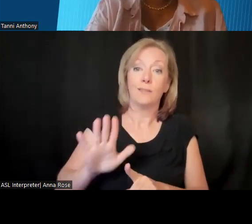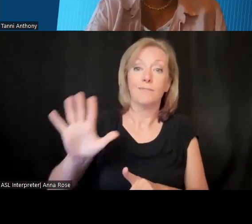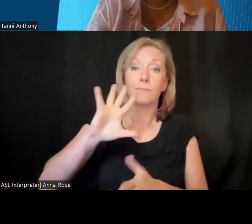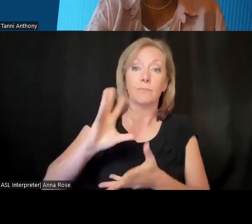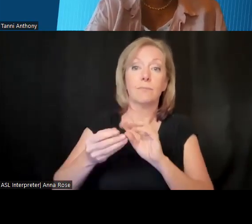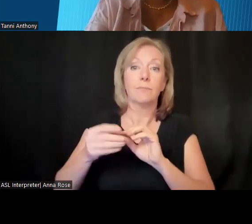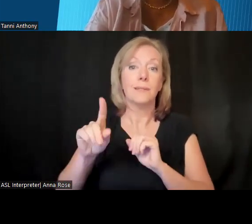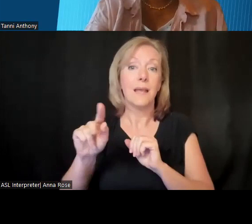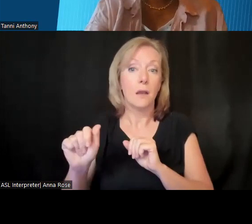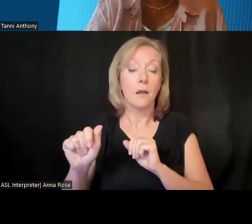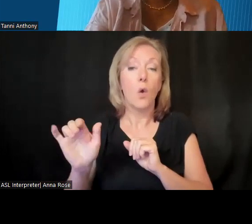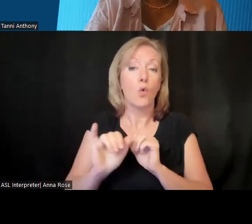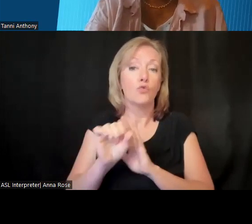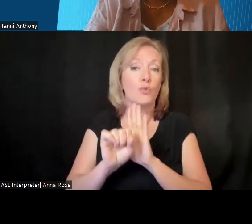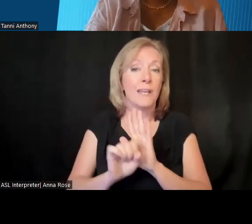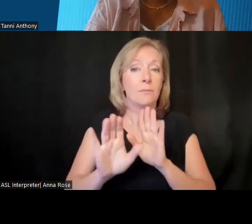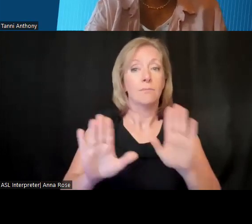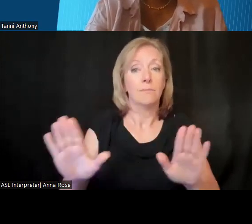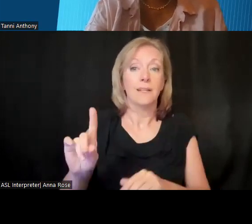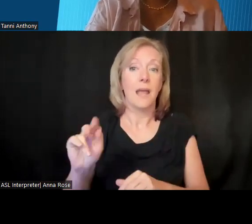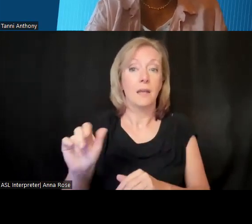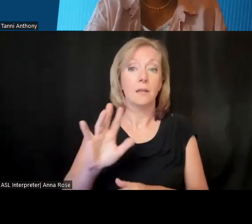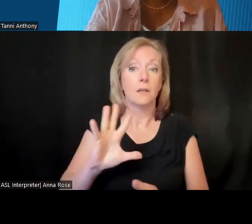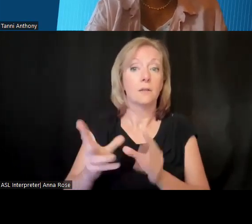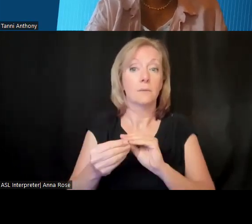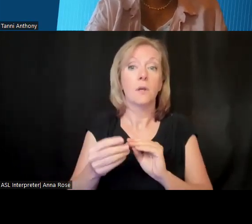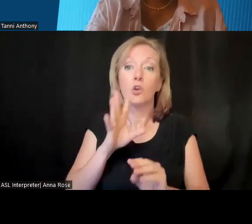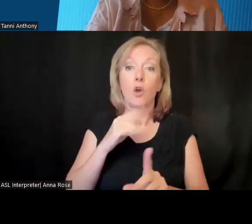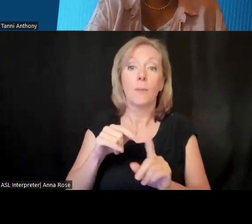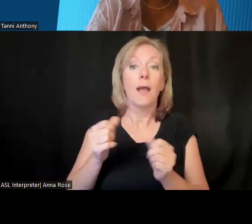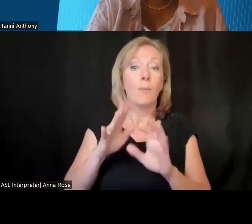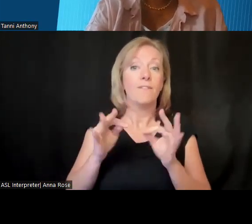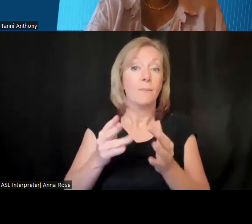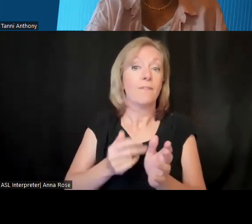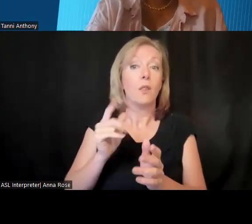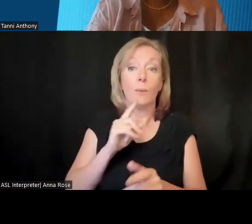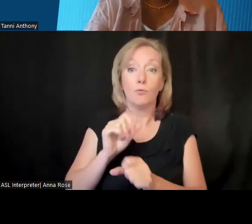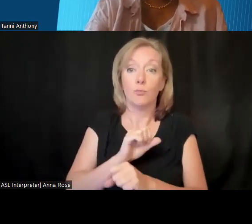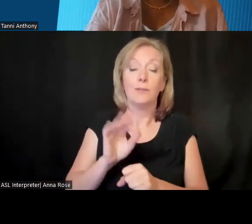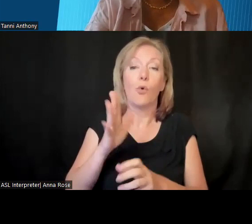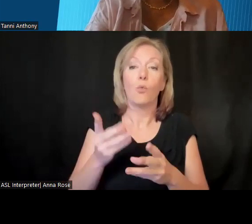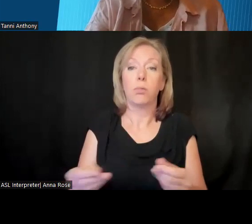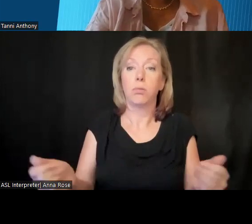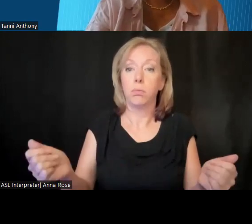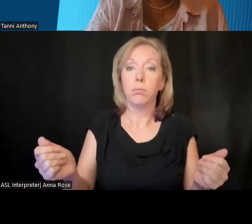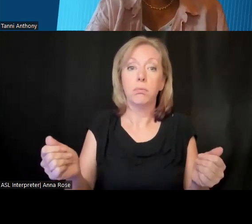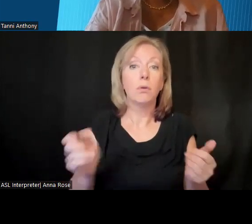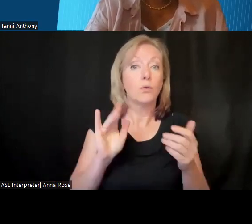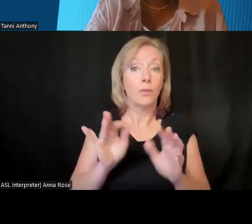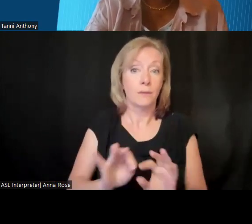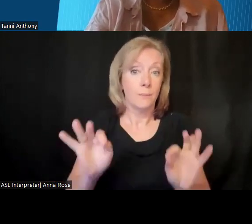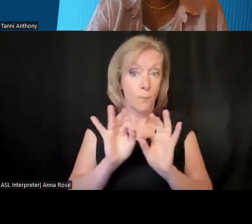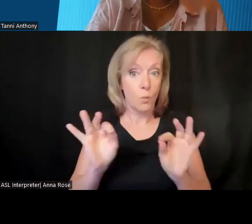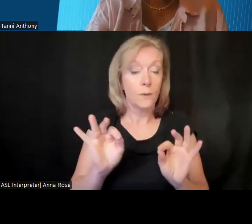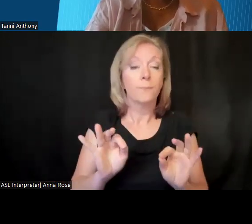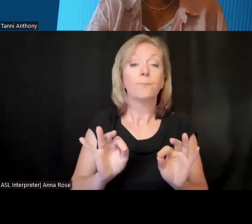state data with your programs to talk about how many families do come back for that diagnostics. So it's important that